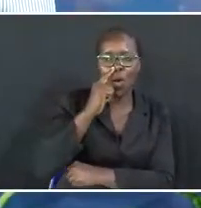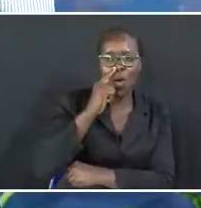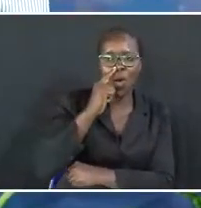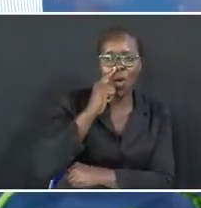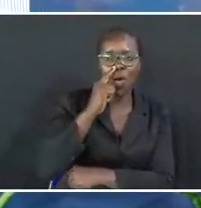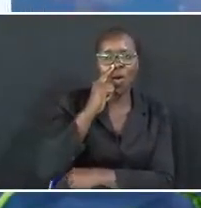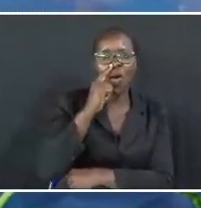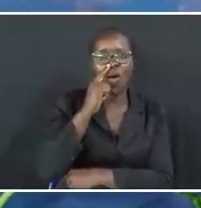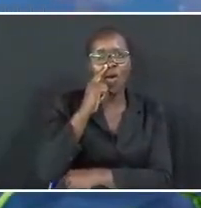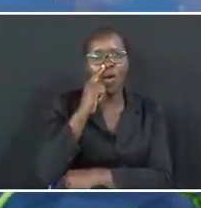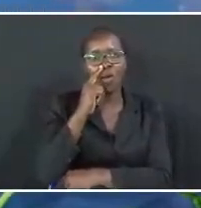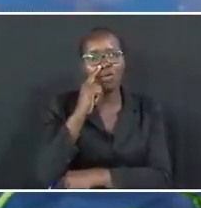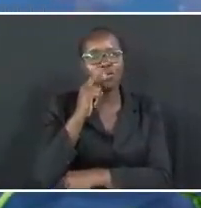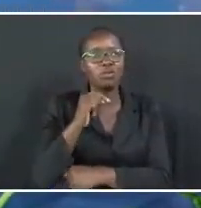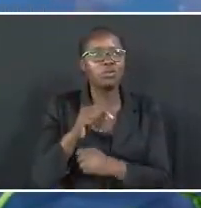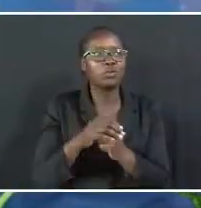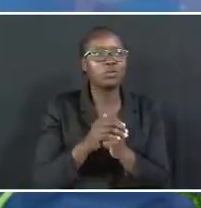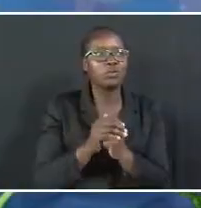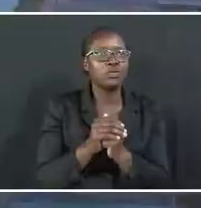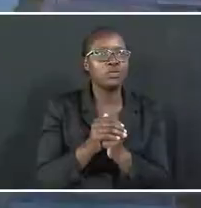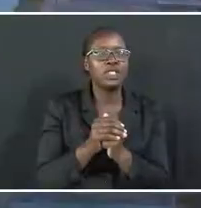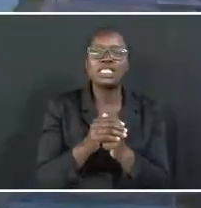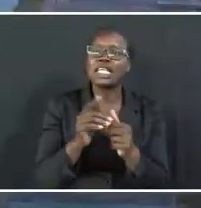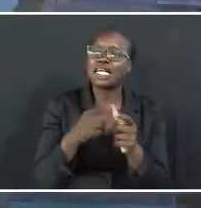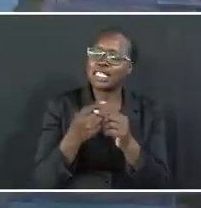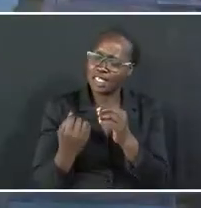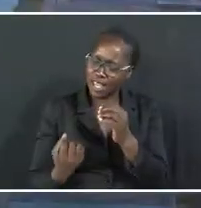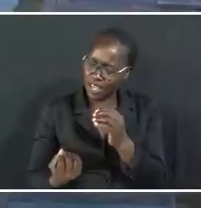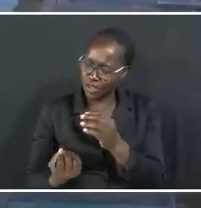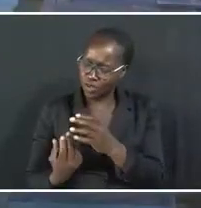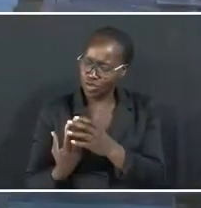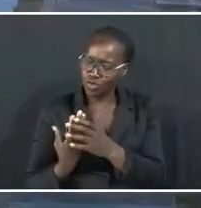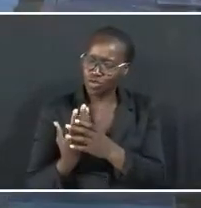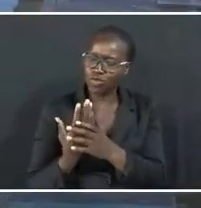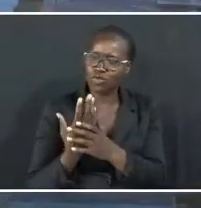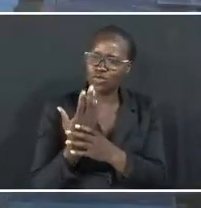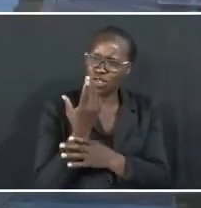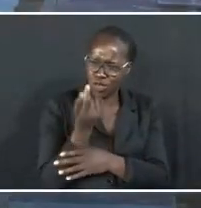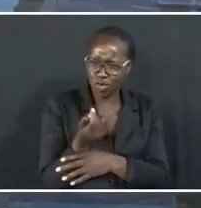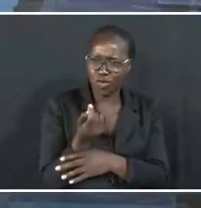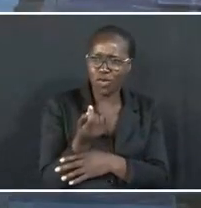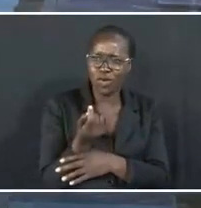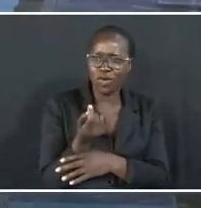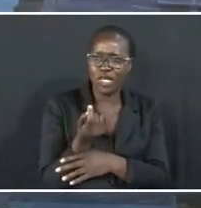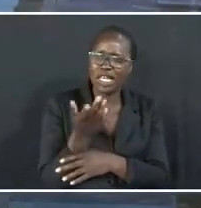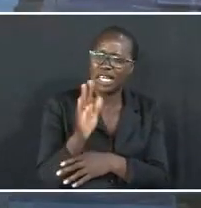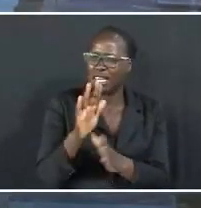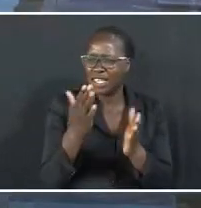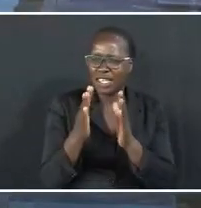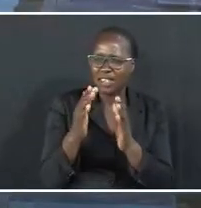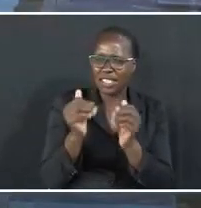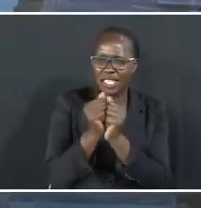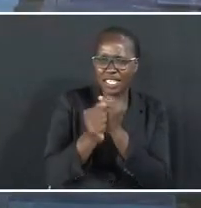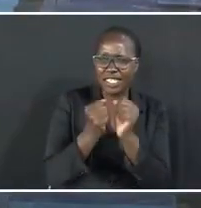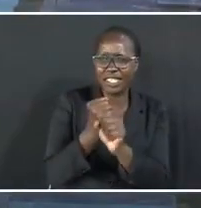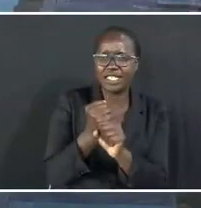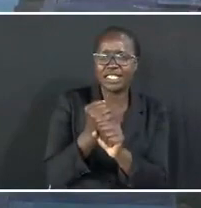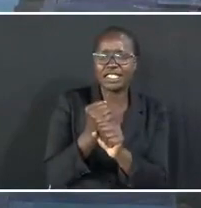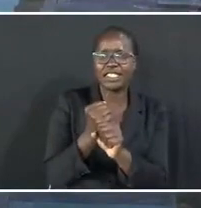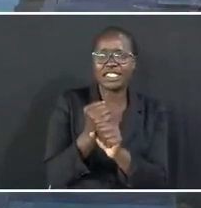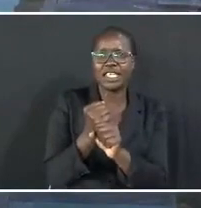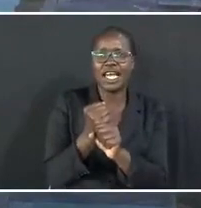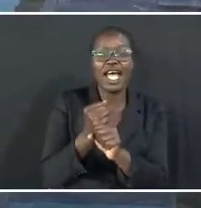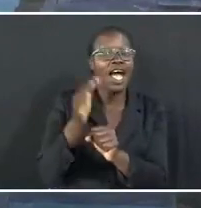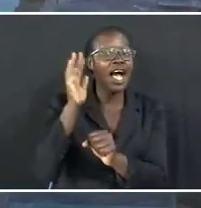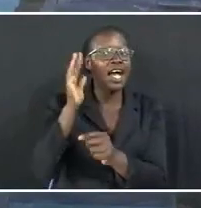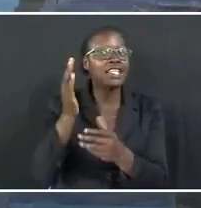sailing home. Thank you. And then I grew up, kidogo, at around 10 years. I